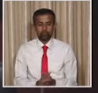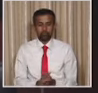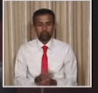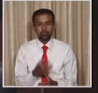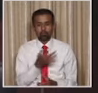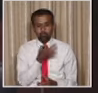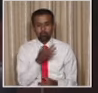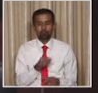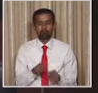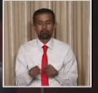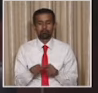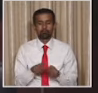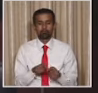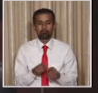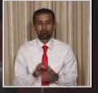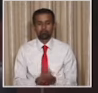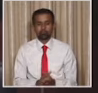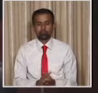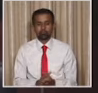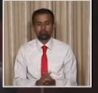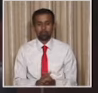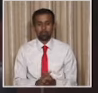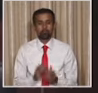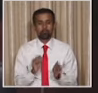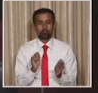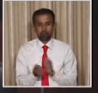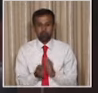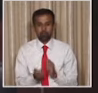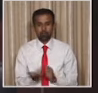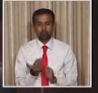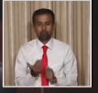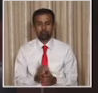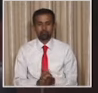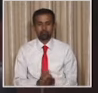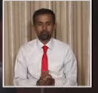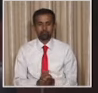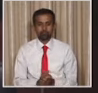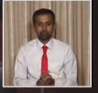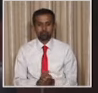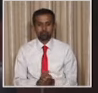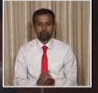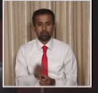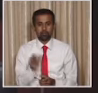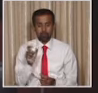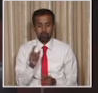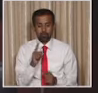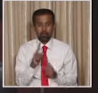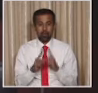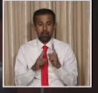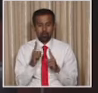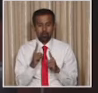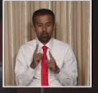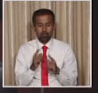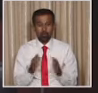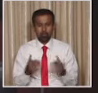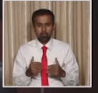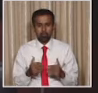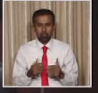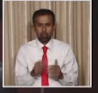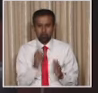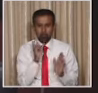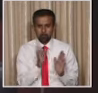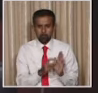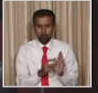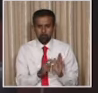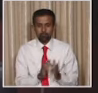changes. Then if you look at it, going further in that speech, I see that we often don't meet the